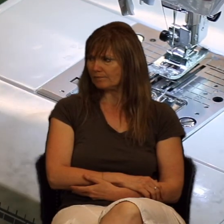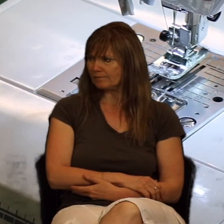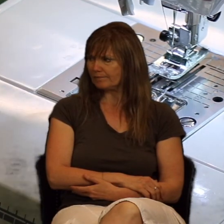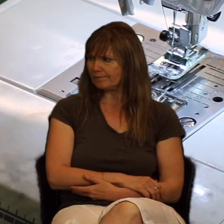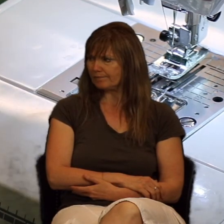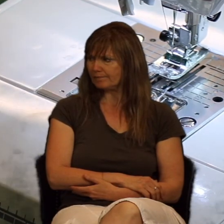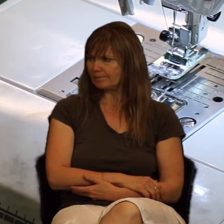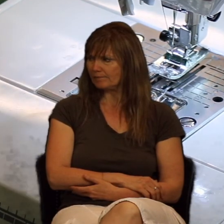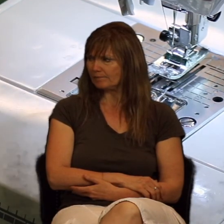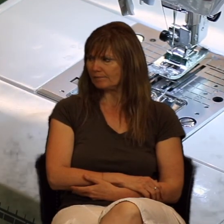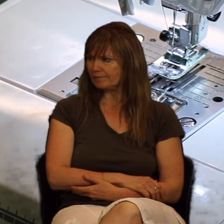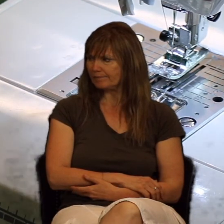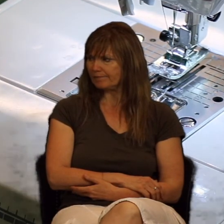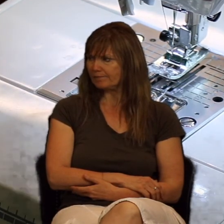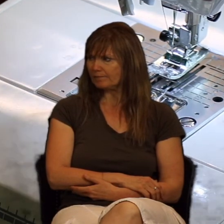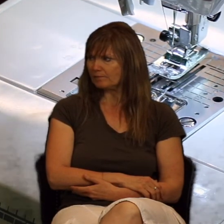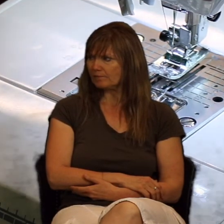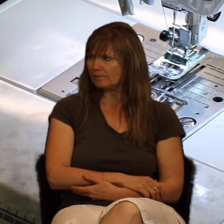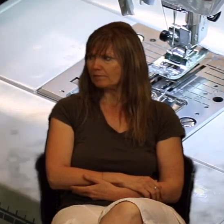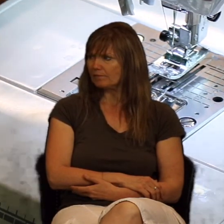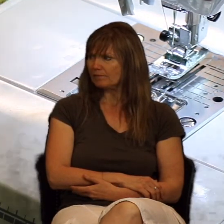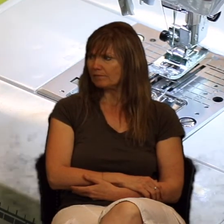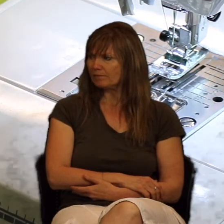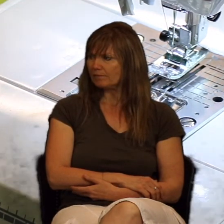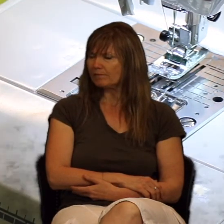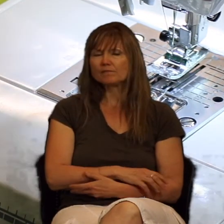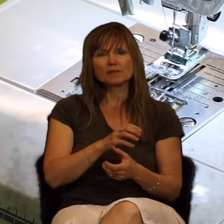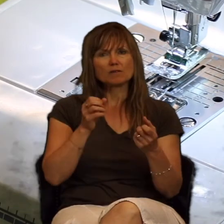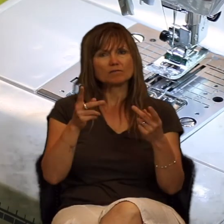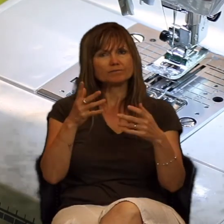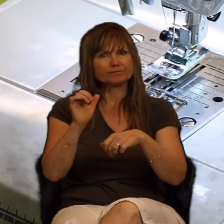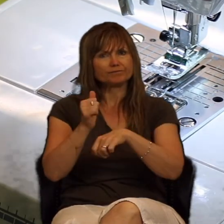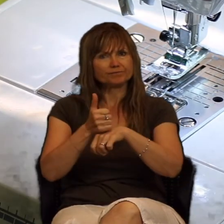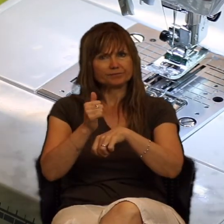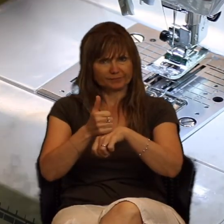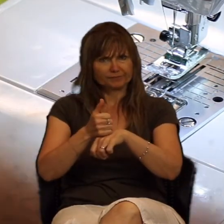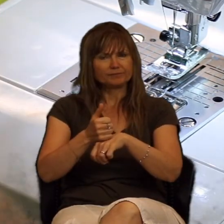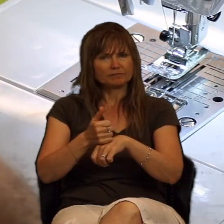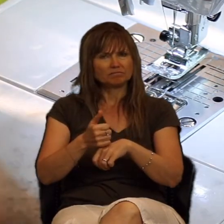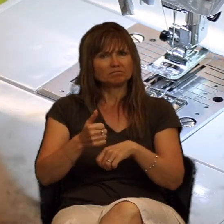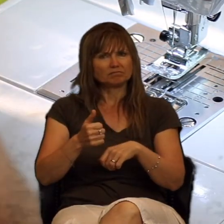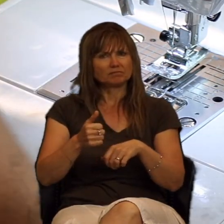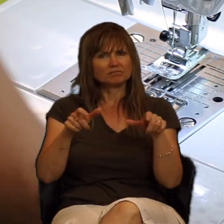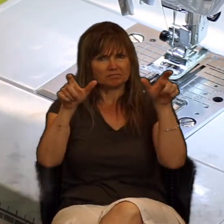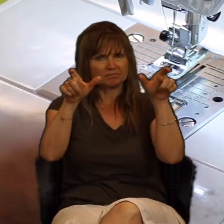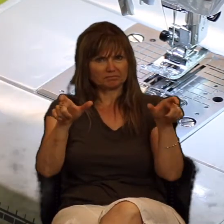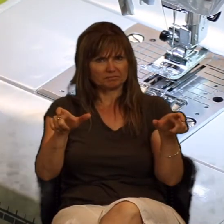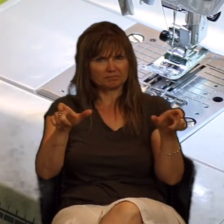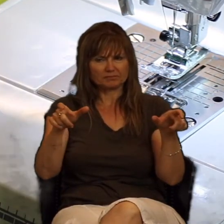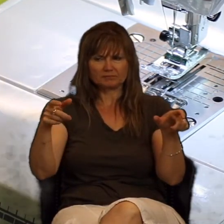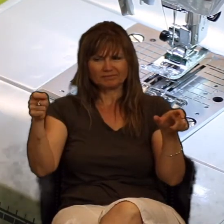Okay, so I have this pinned into place. There's a pin.